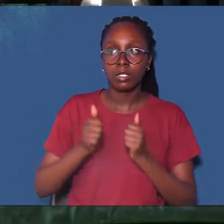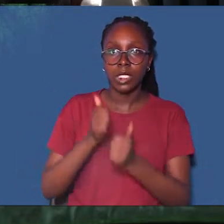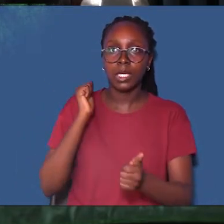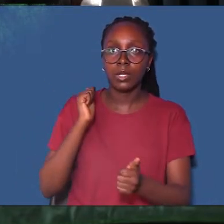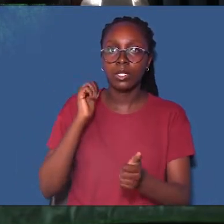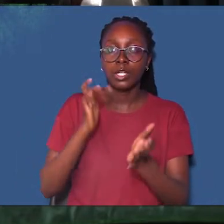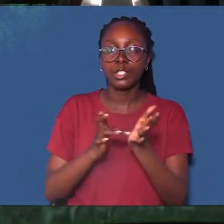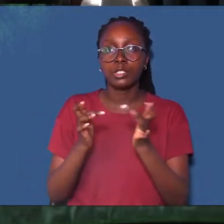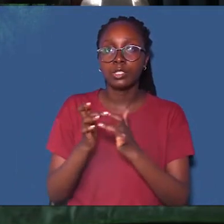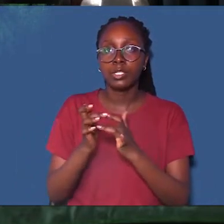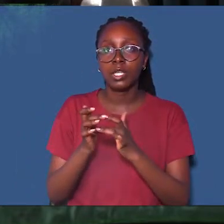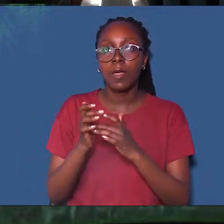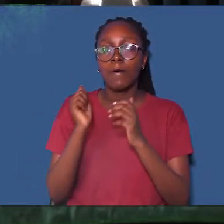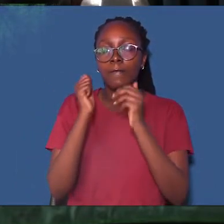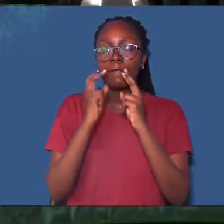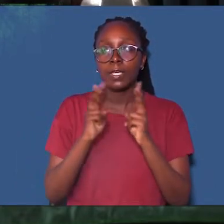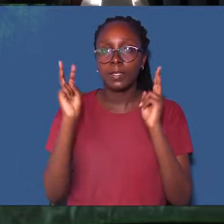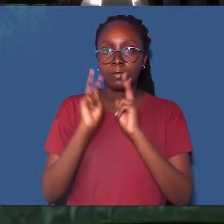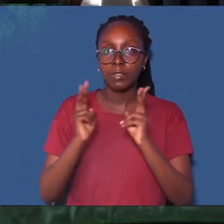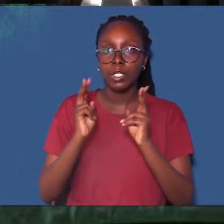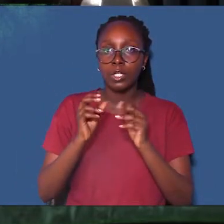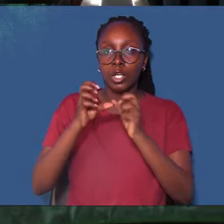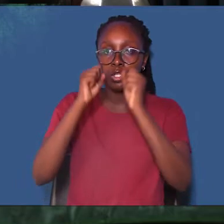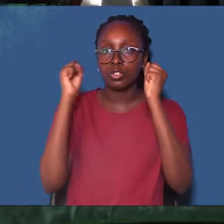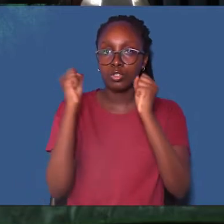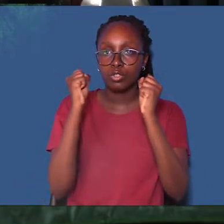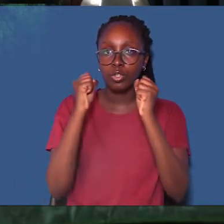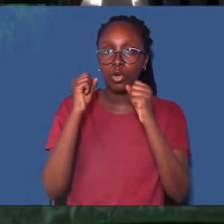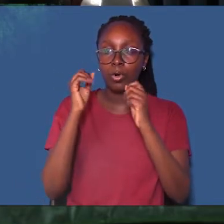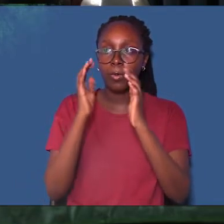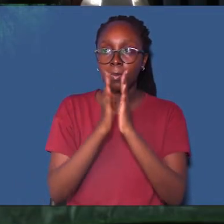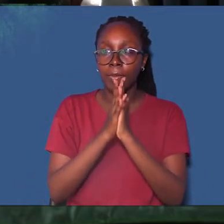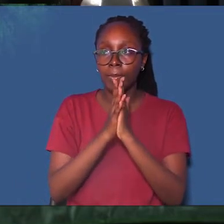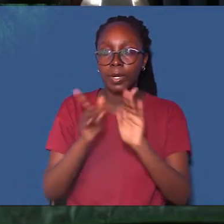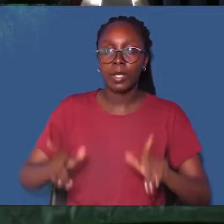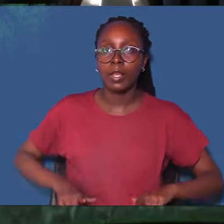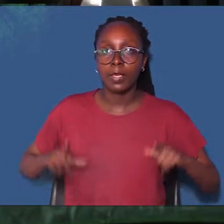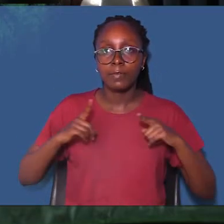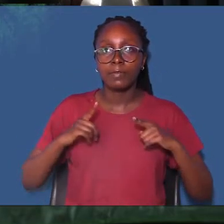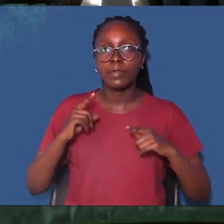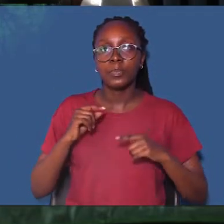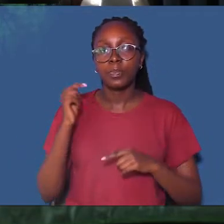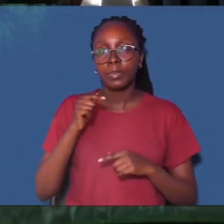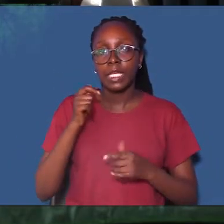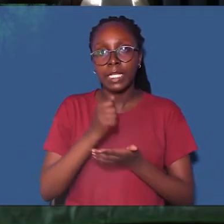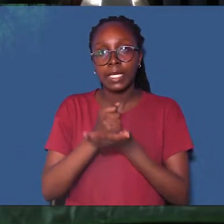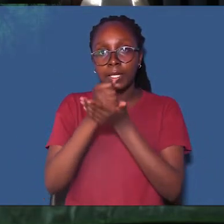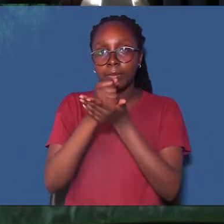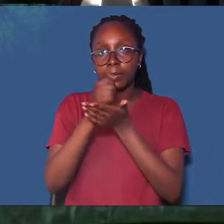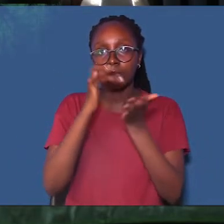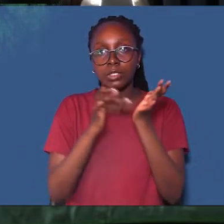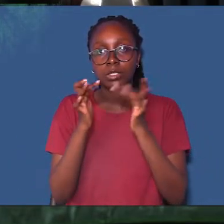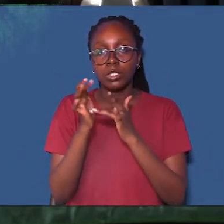life. This helped him to ignore This helped him not to